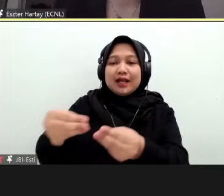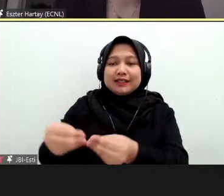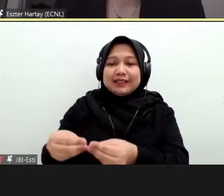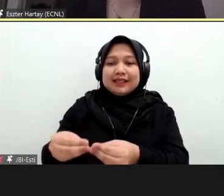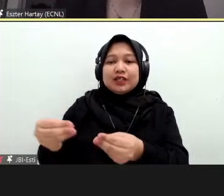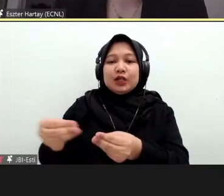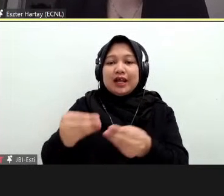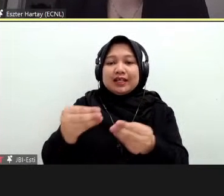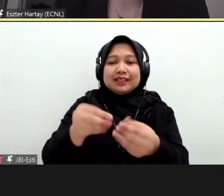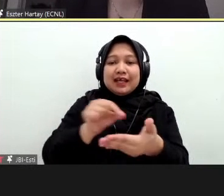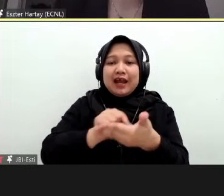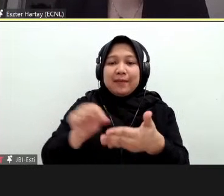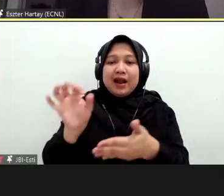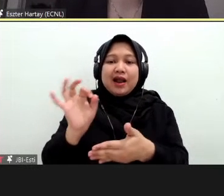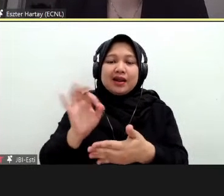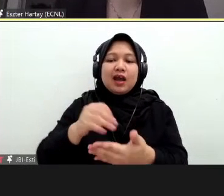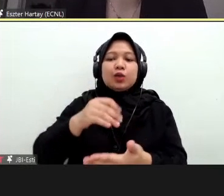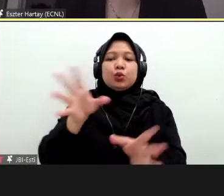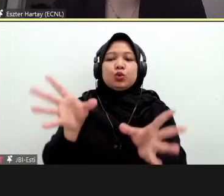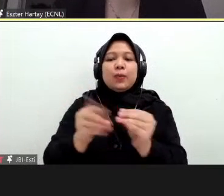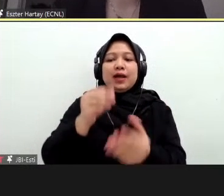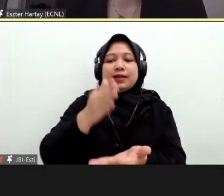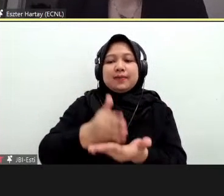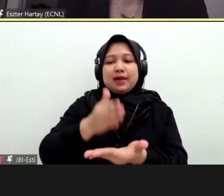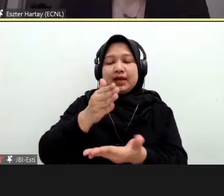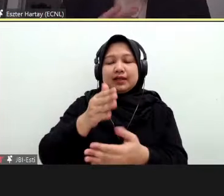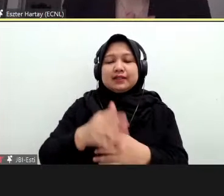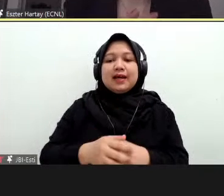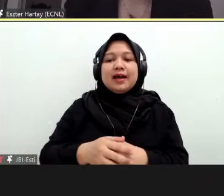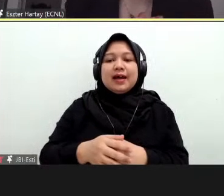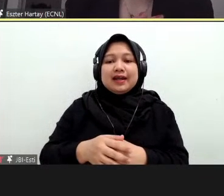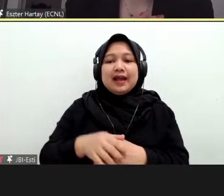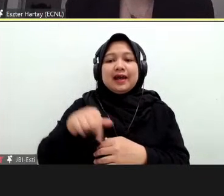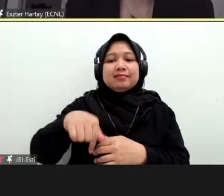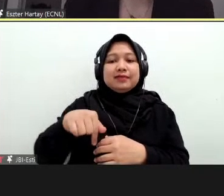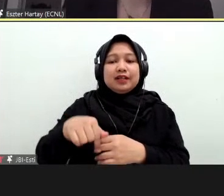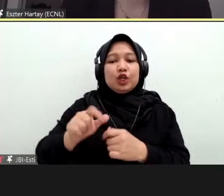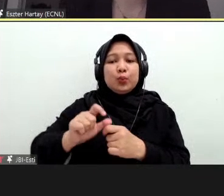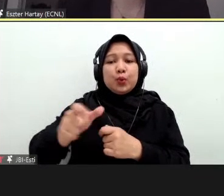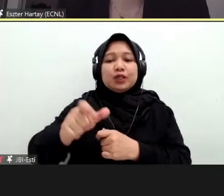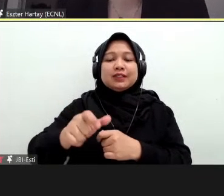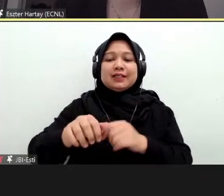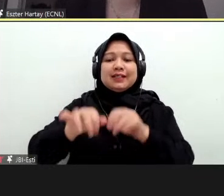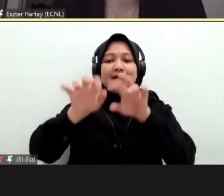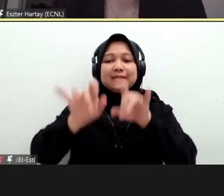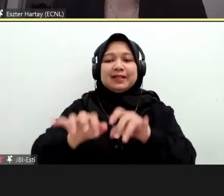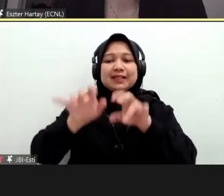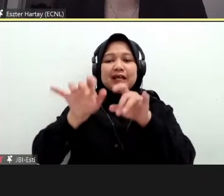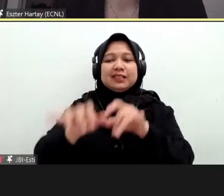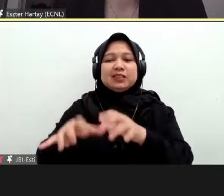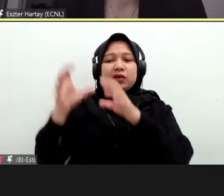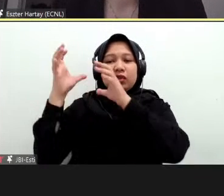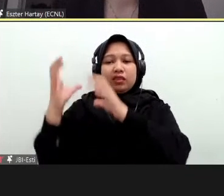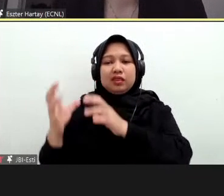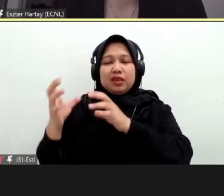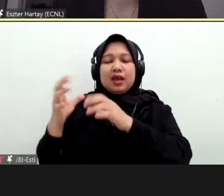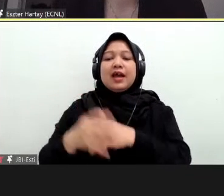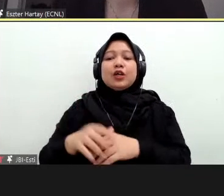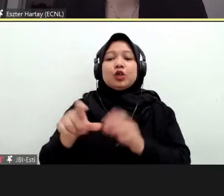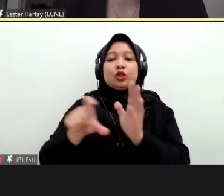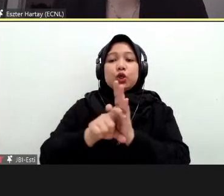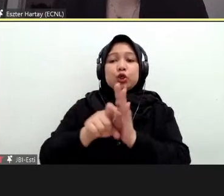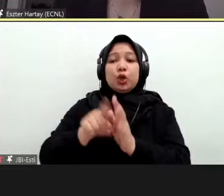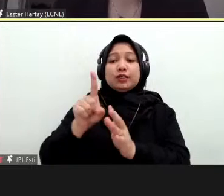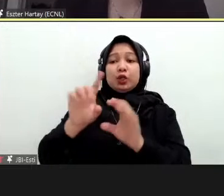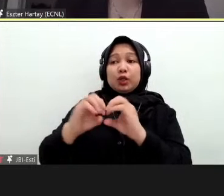and burdensome administrative process. If the group wants to receive funding from another country, it may need